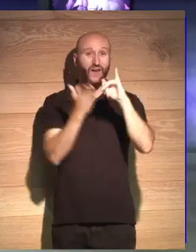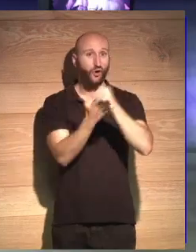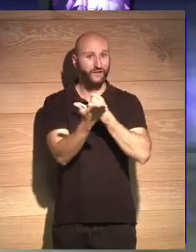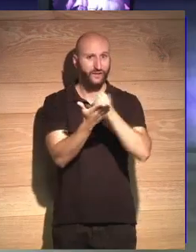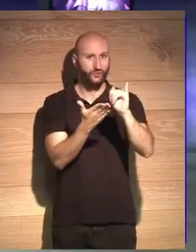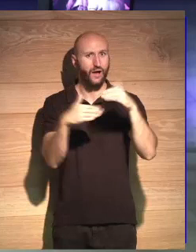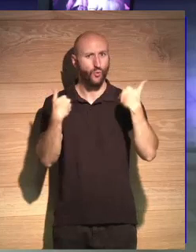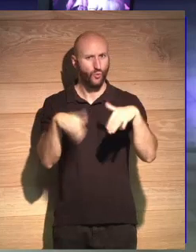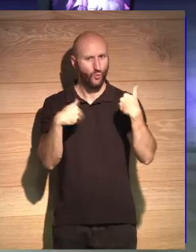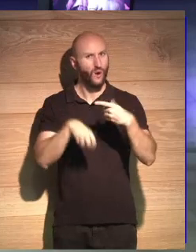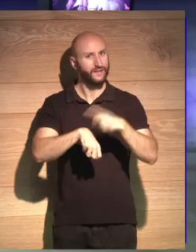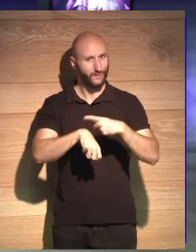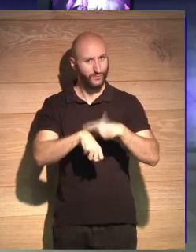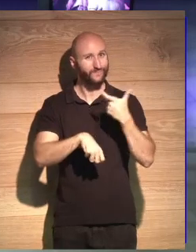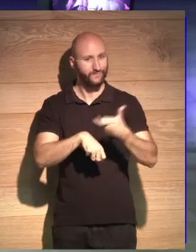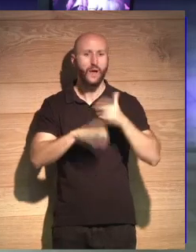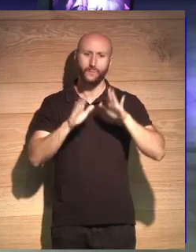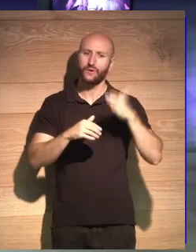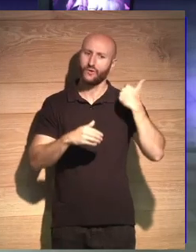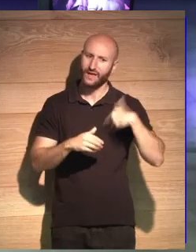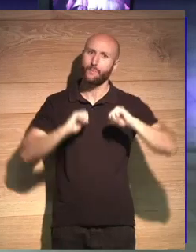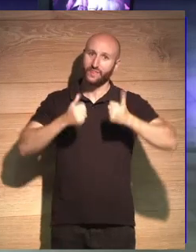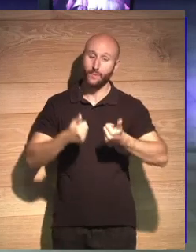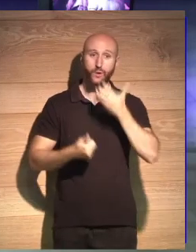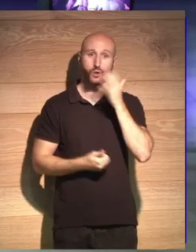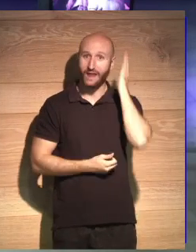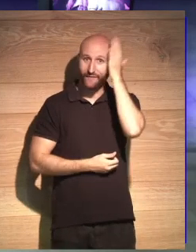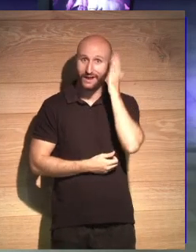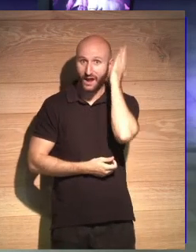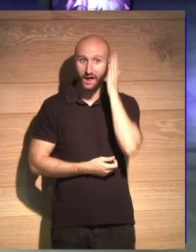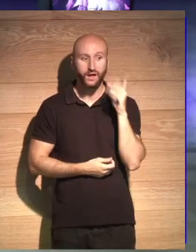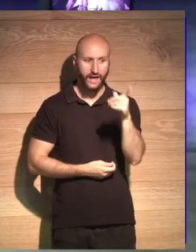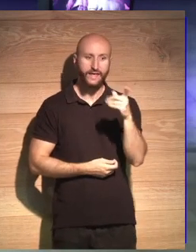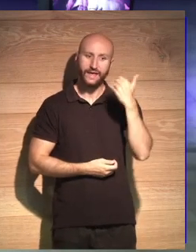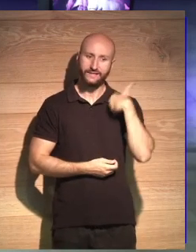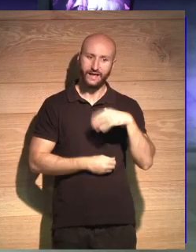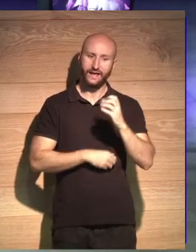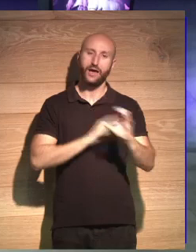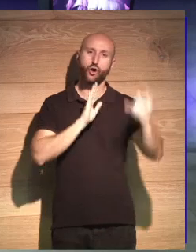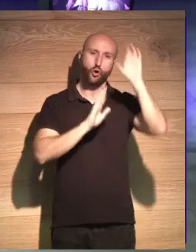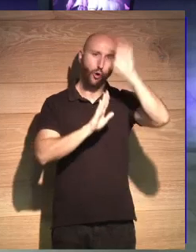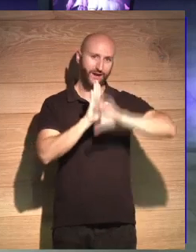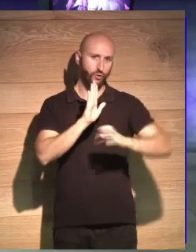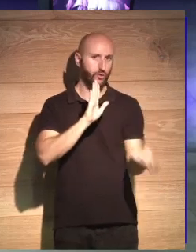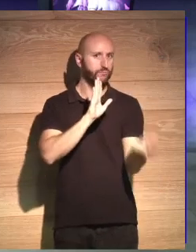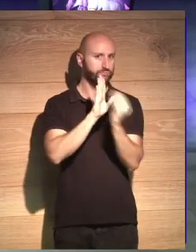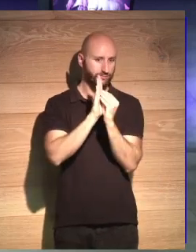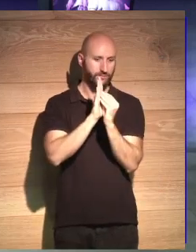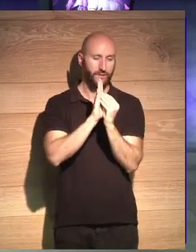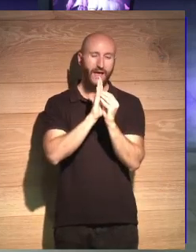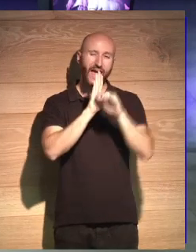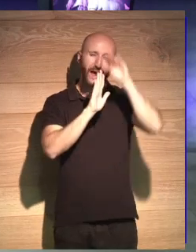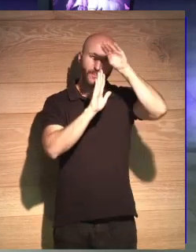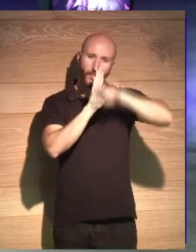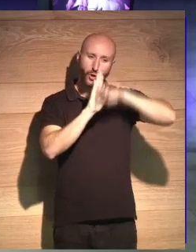there's still a long way to go before this becomes a subject taught at school. But in Navarra, for instance, we have Scratch already,